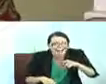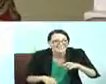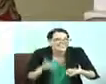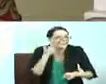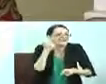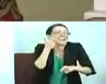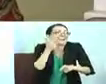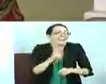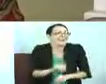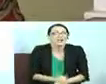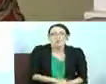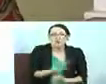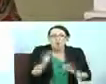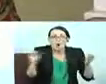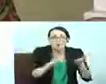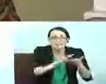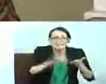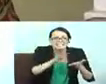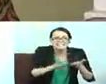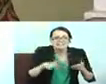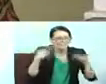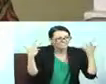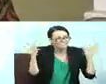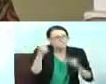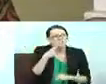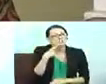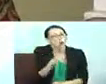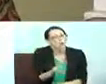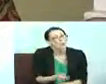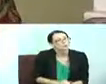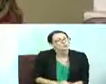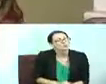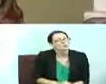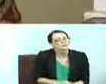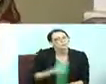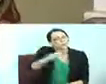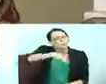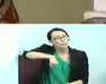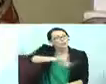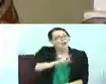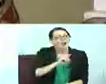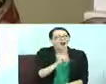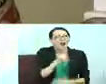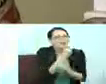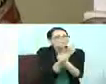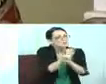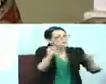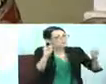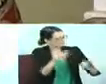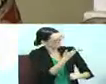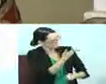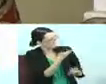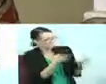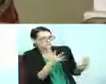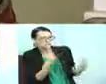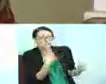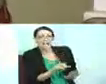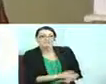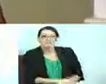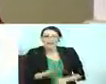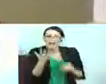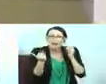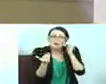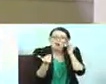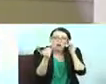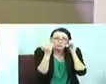We have no excuse. We've been told we are free. And I want you to